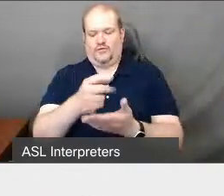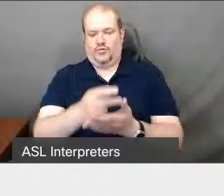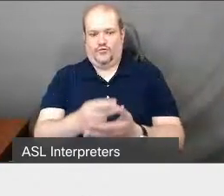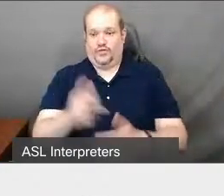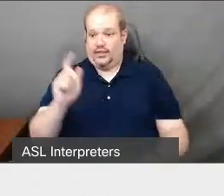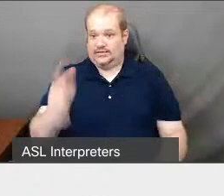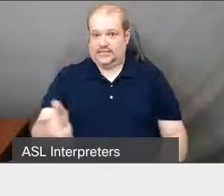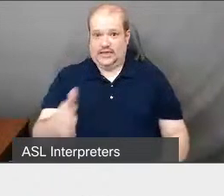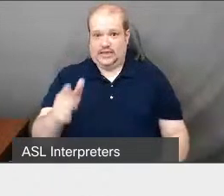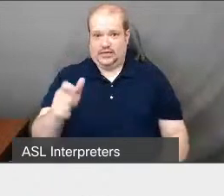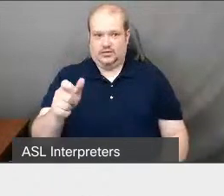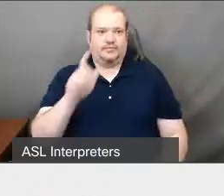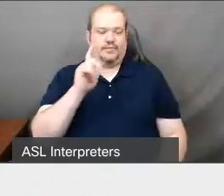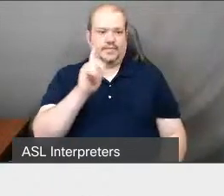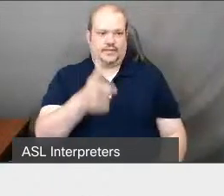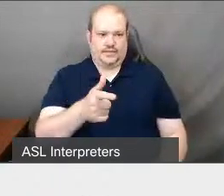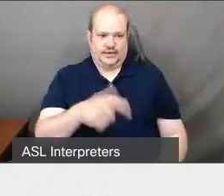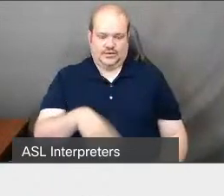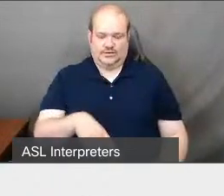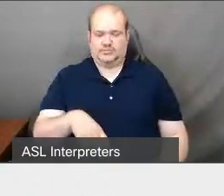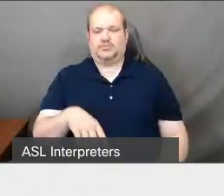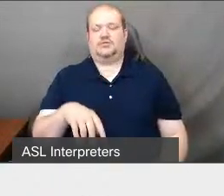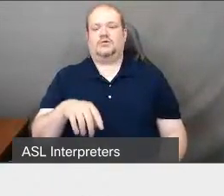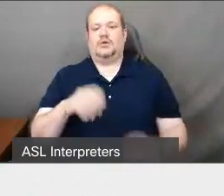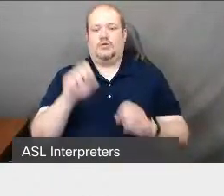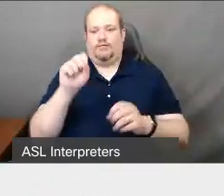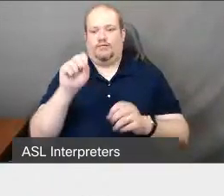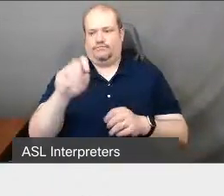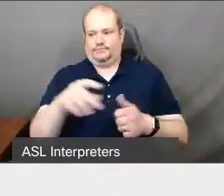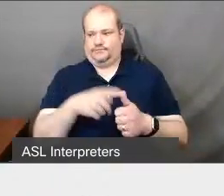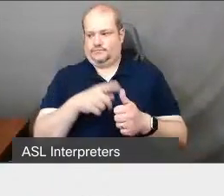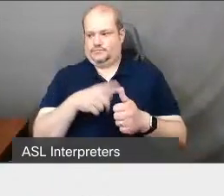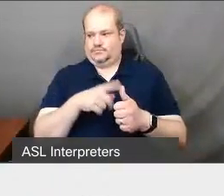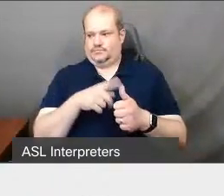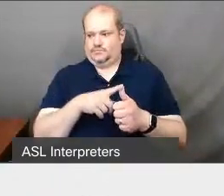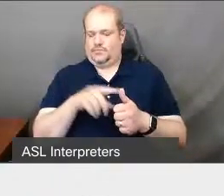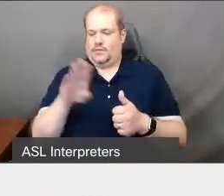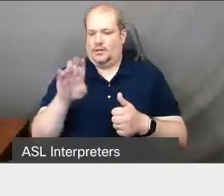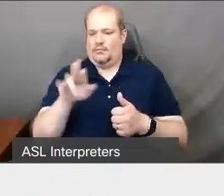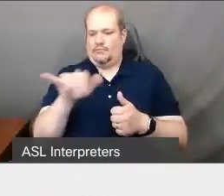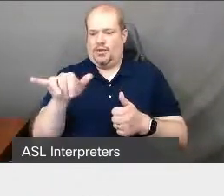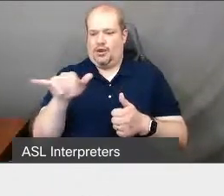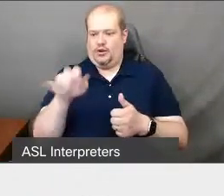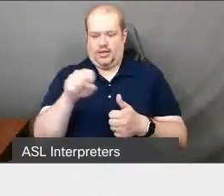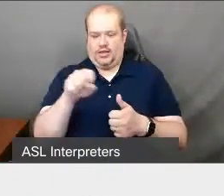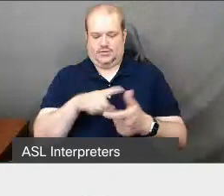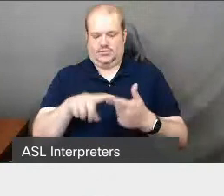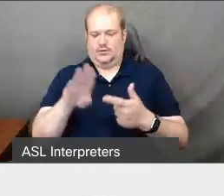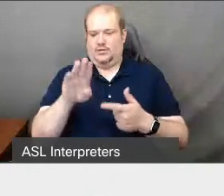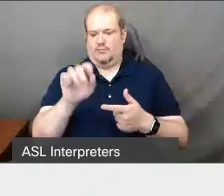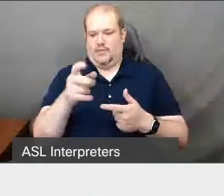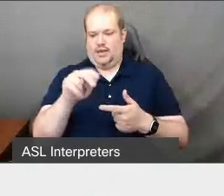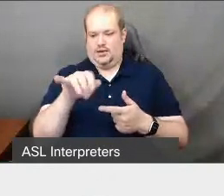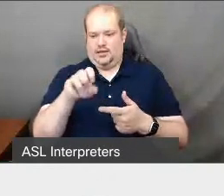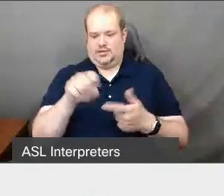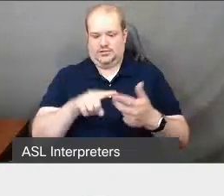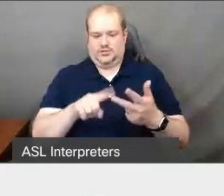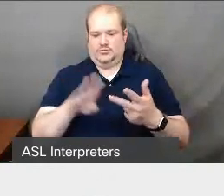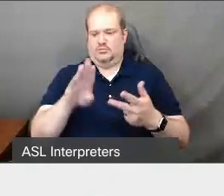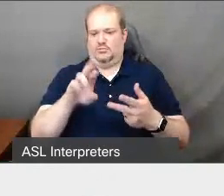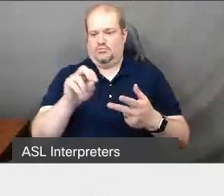second? Second. Got a motion and a second. Roll call vote. Barry, Aye. Benton. Aye.